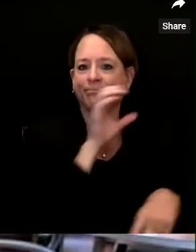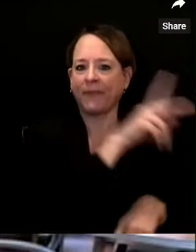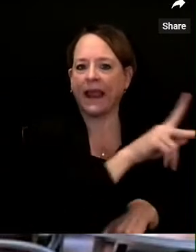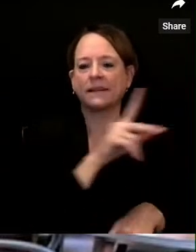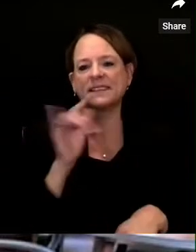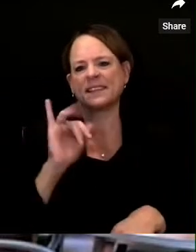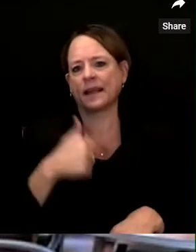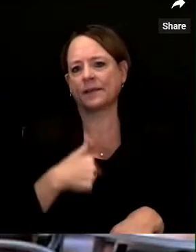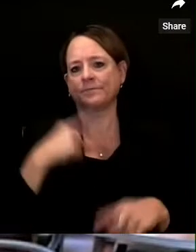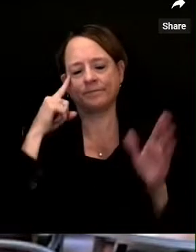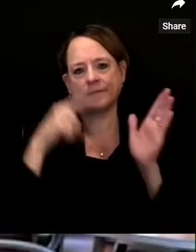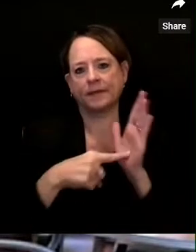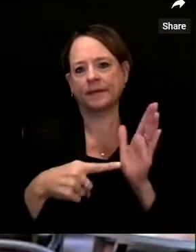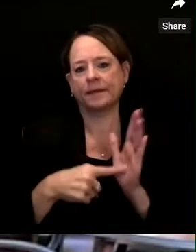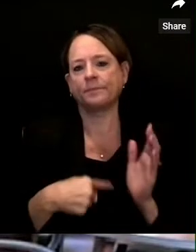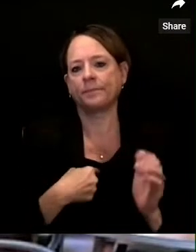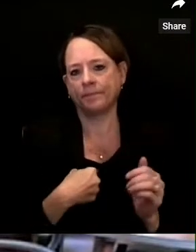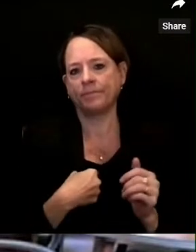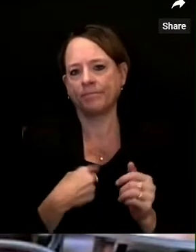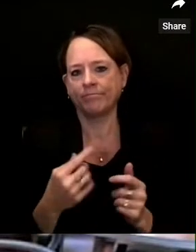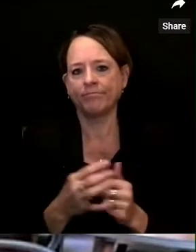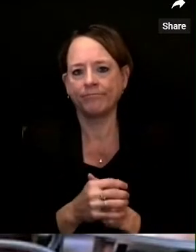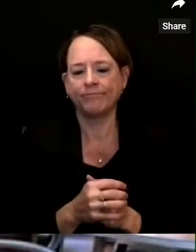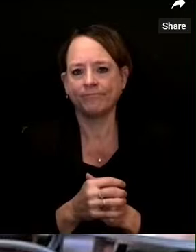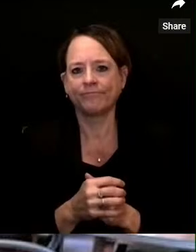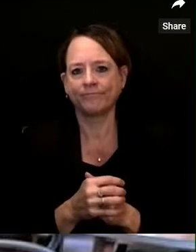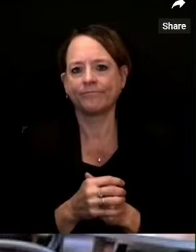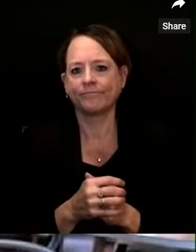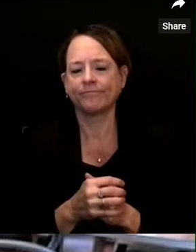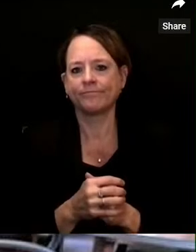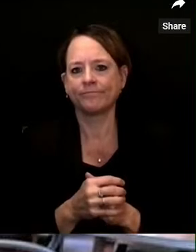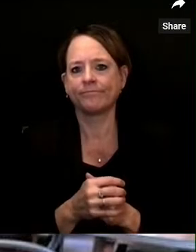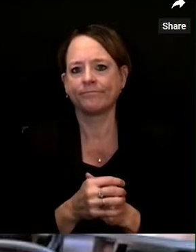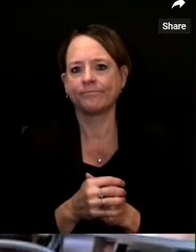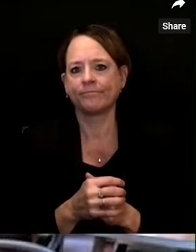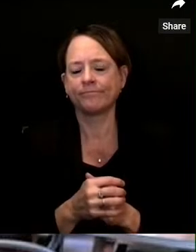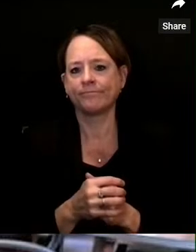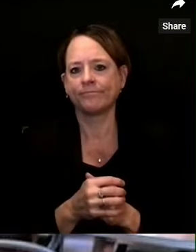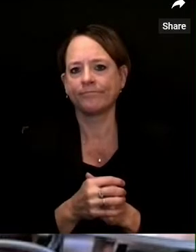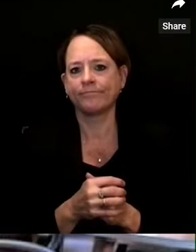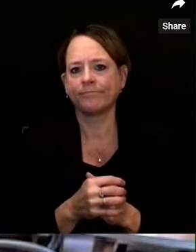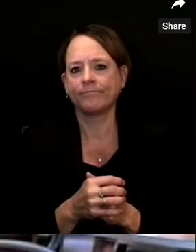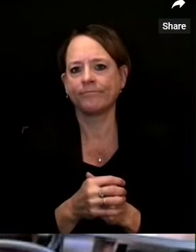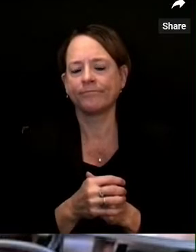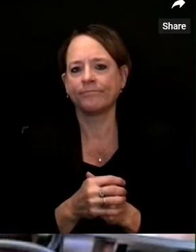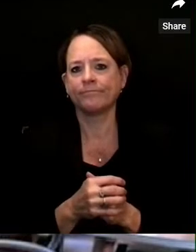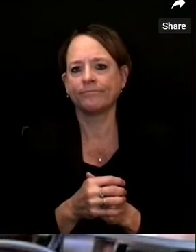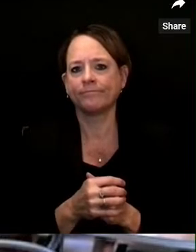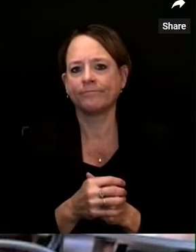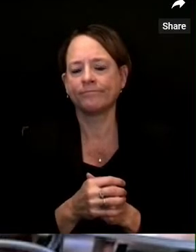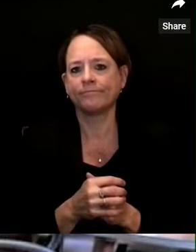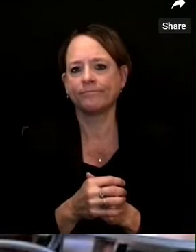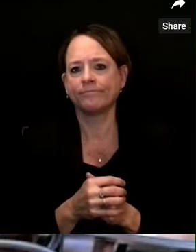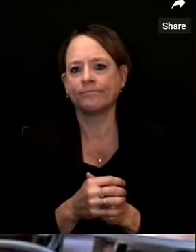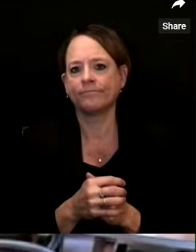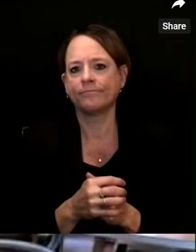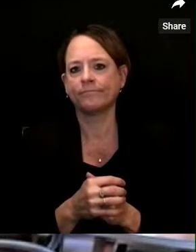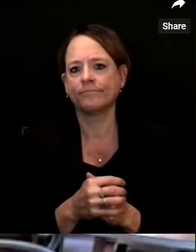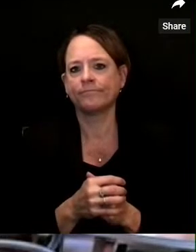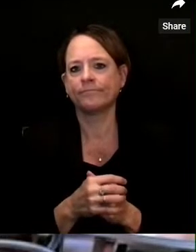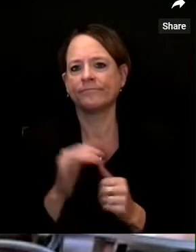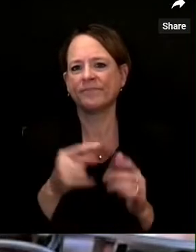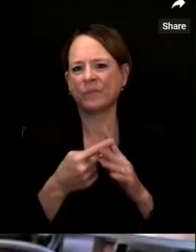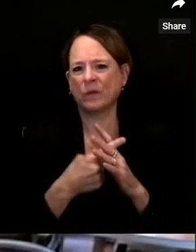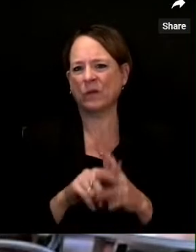the office over a period of time, really beginning at the earlier part of the summer. And the